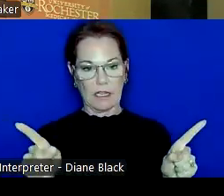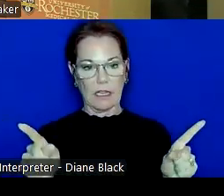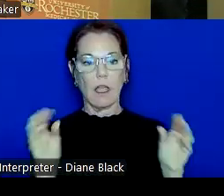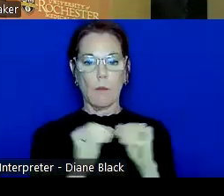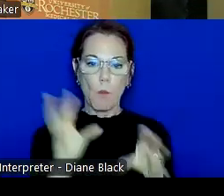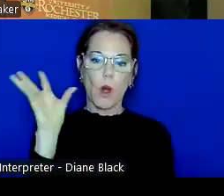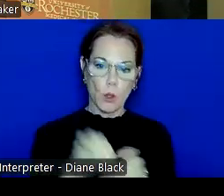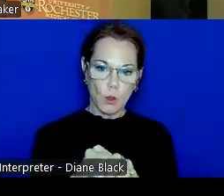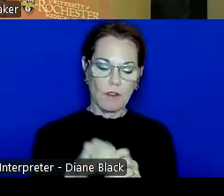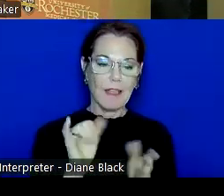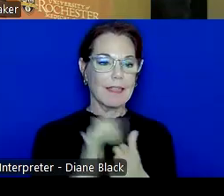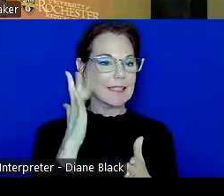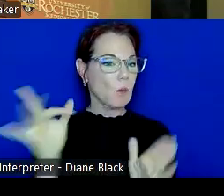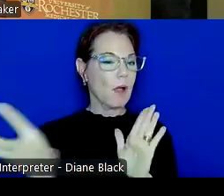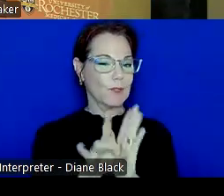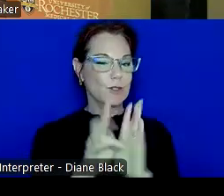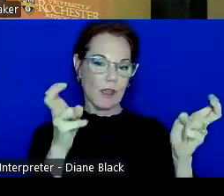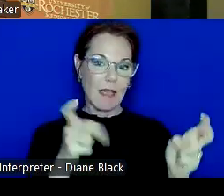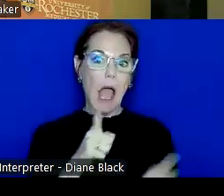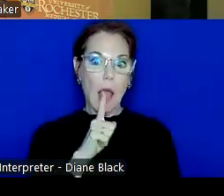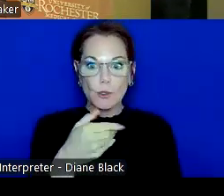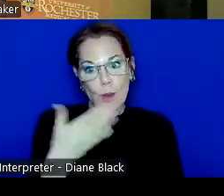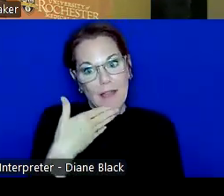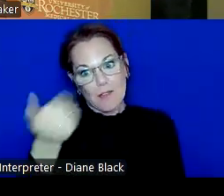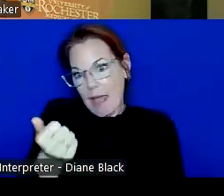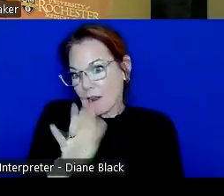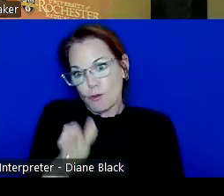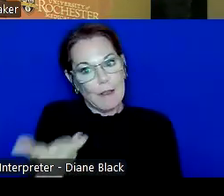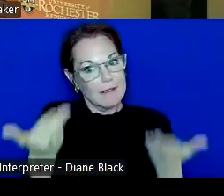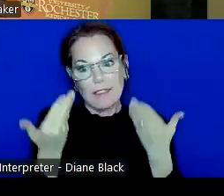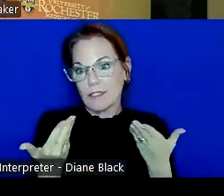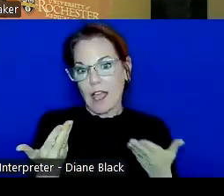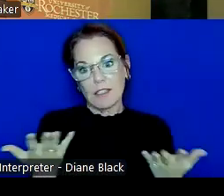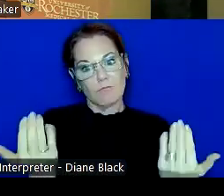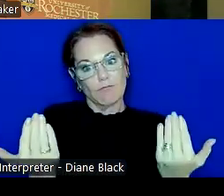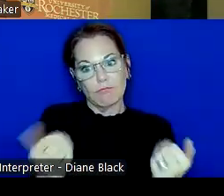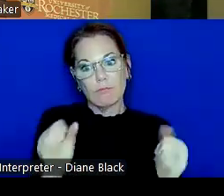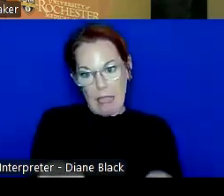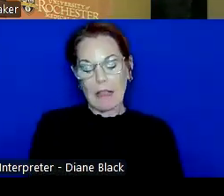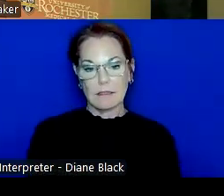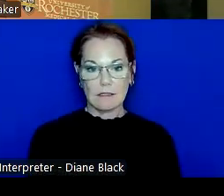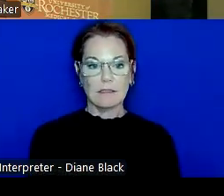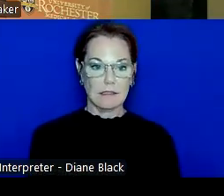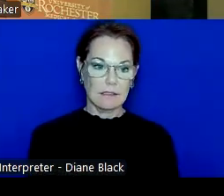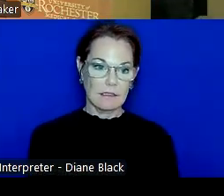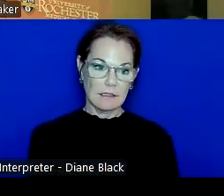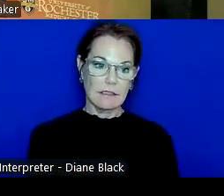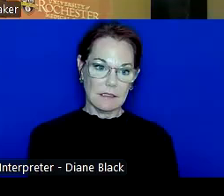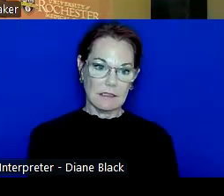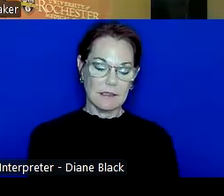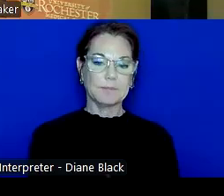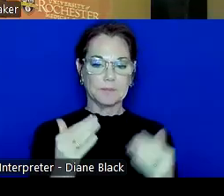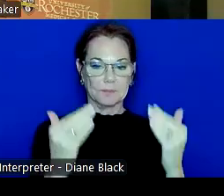chose that title. I bet there's a better one, though. We'd love your suggestion. Thank you. Someone did